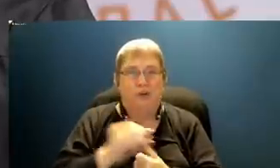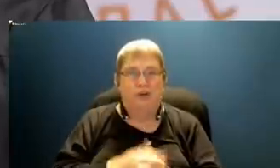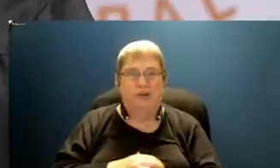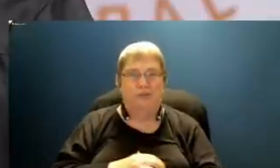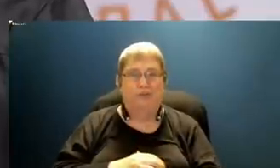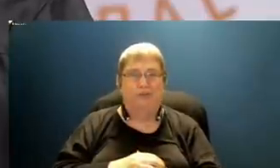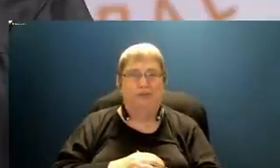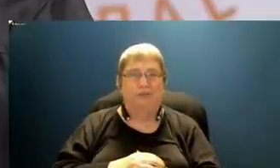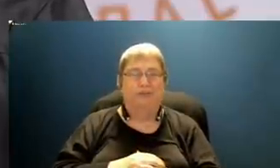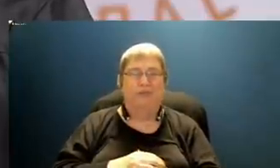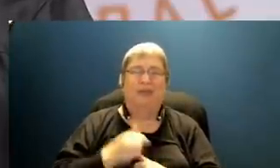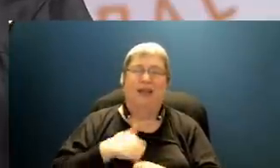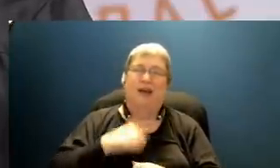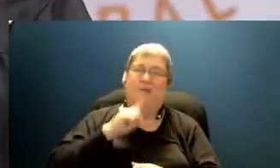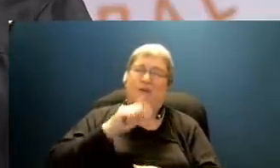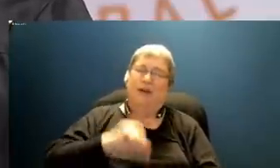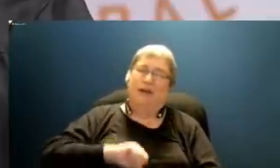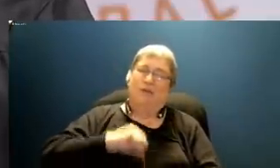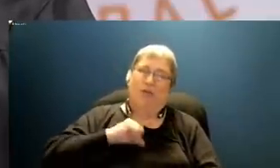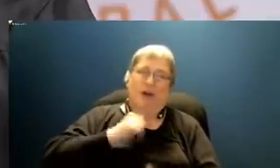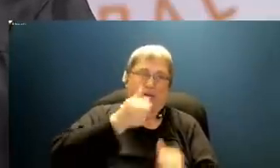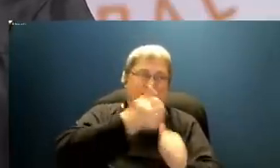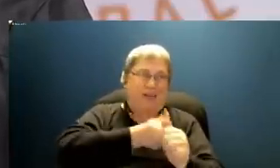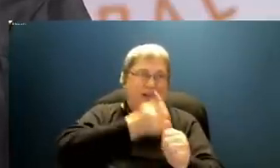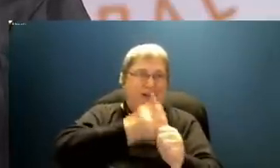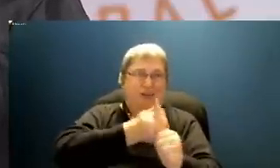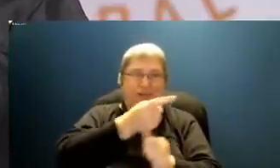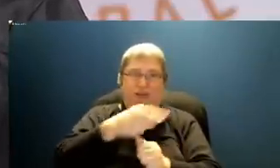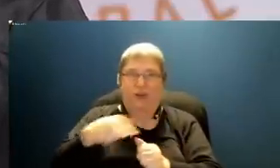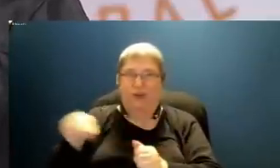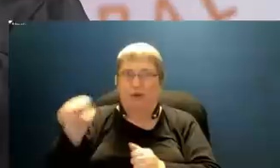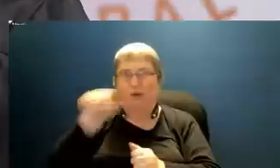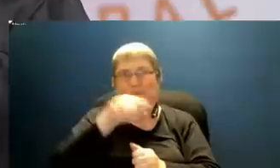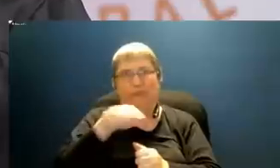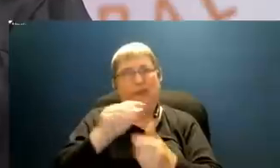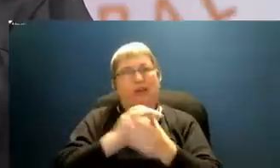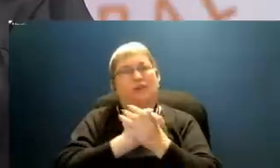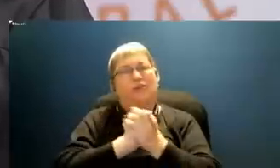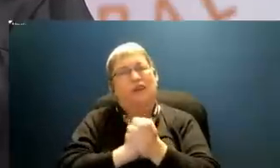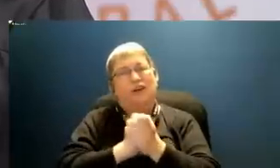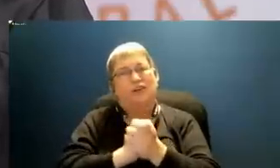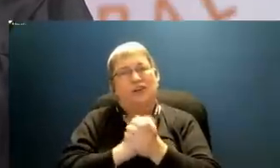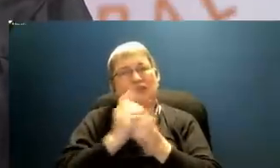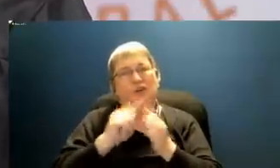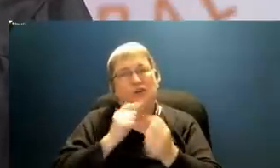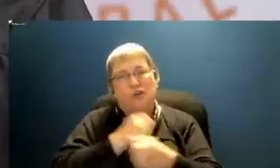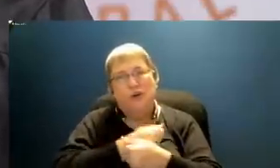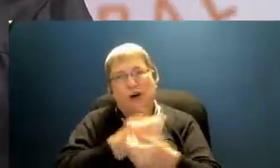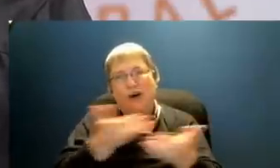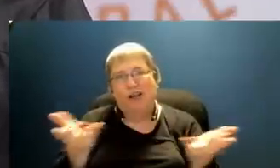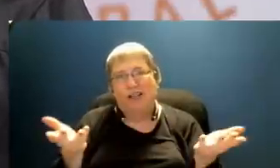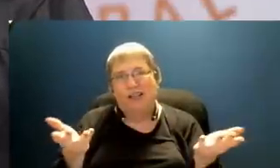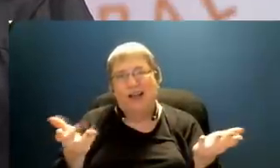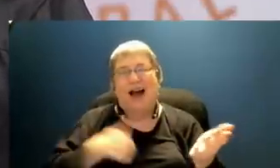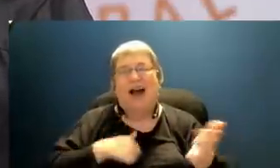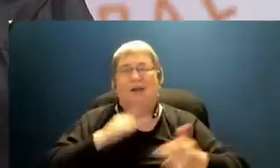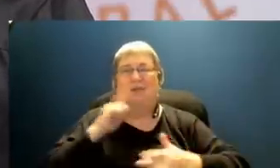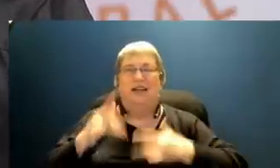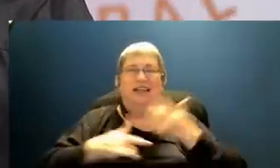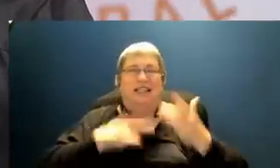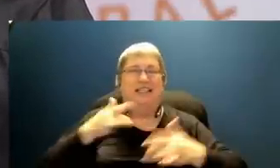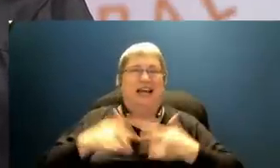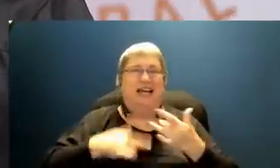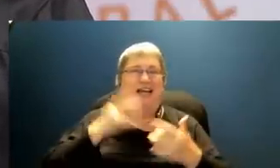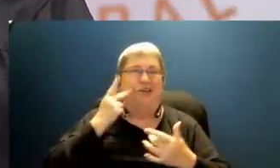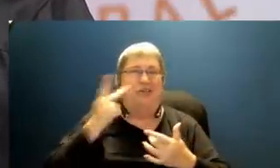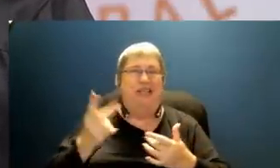I am so proud of each and every one of you. Congratulations to you all. And I am excited to see how